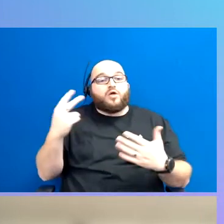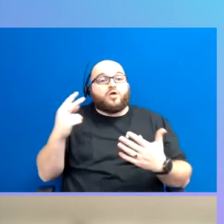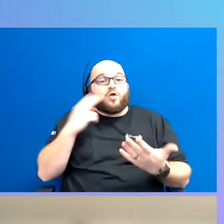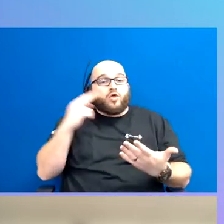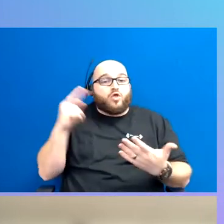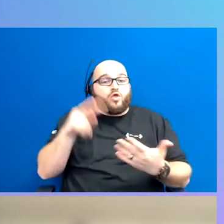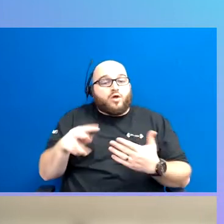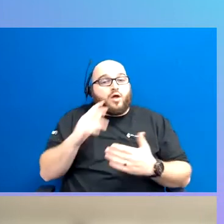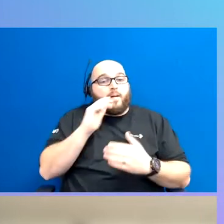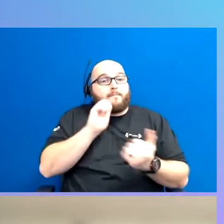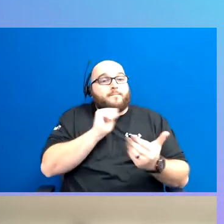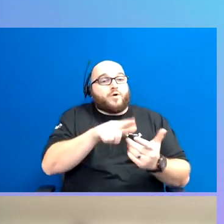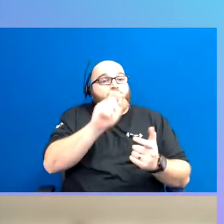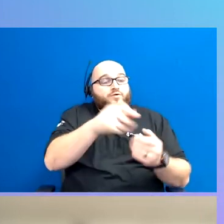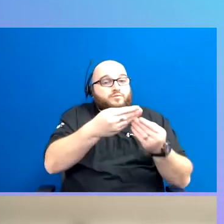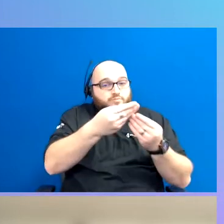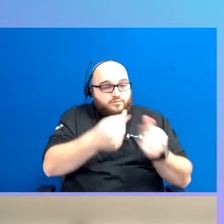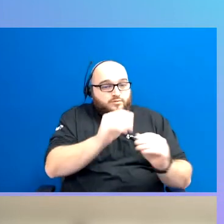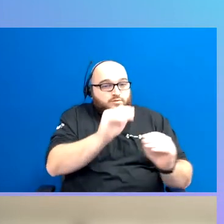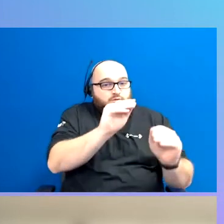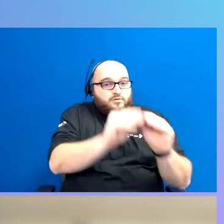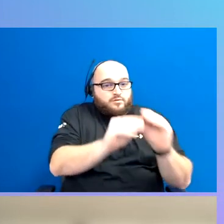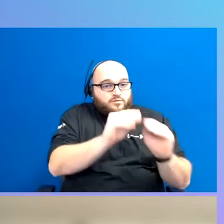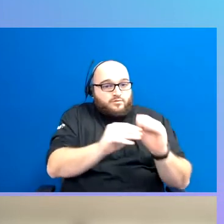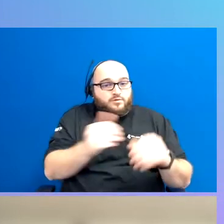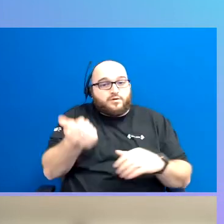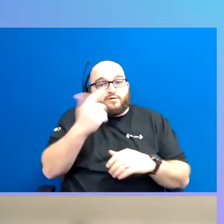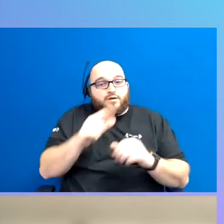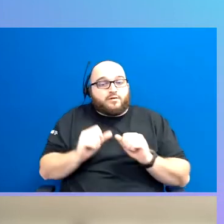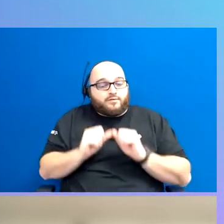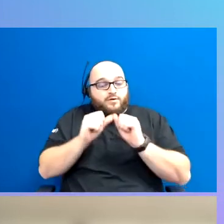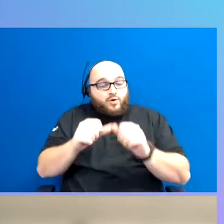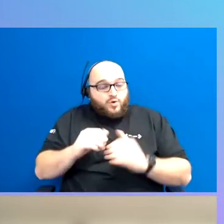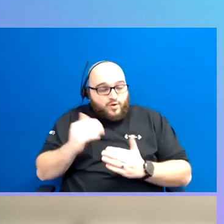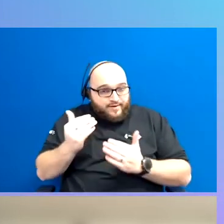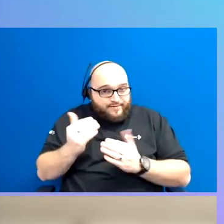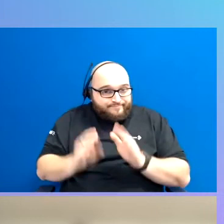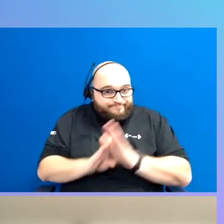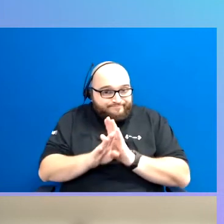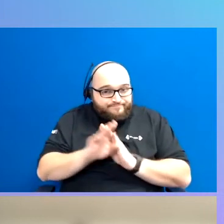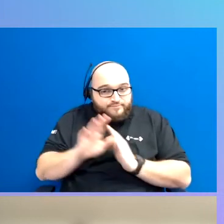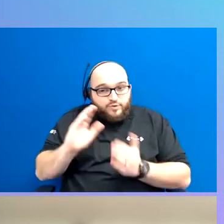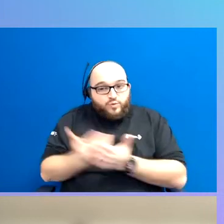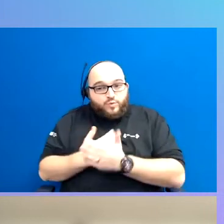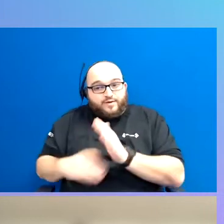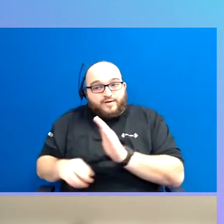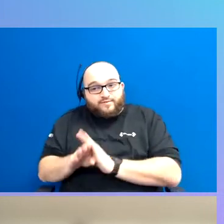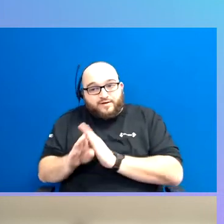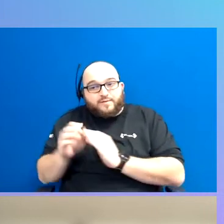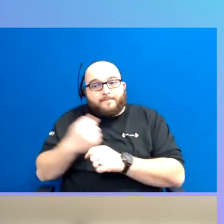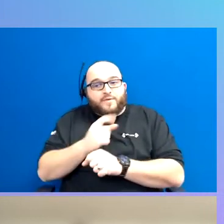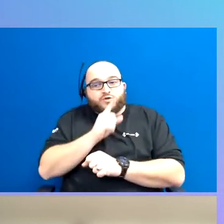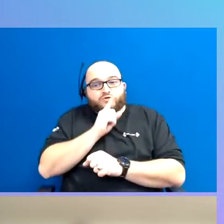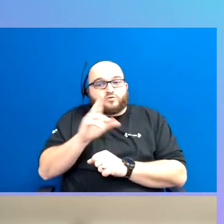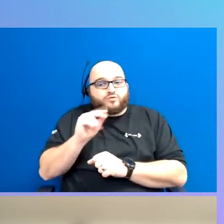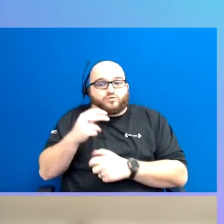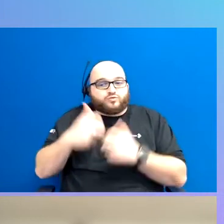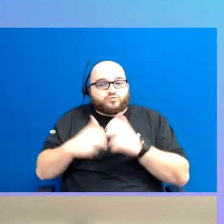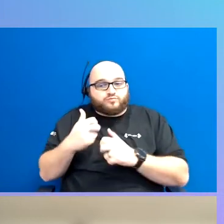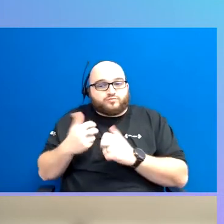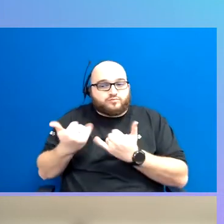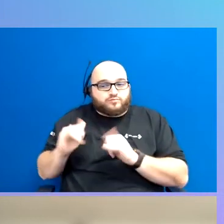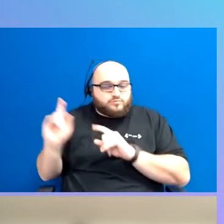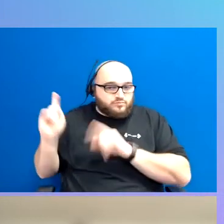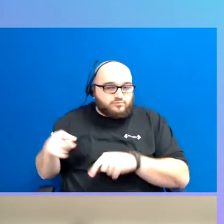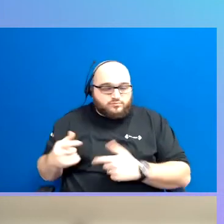remediate, and then any ongoing development or new development, ensure we didn't bring more problems to the party, right? No one wants